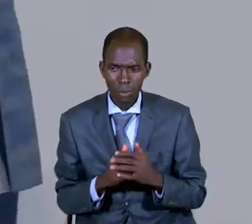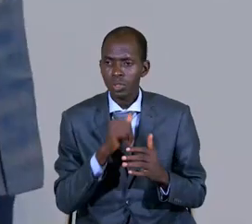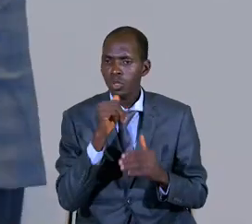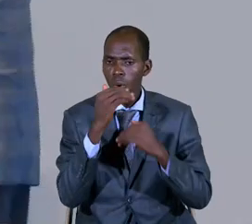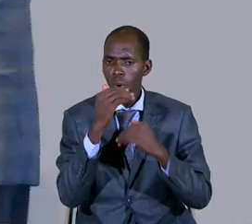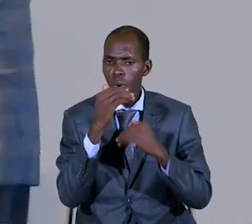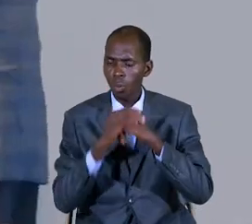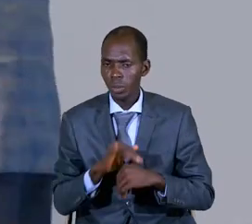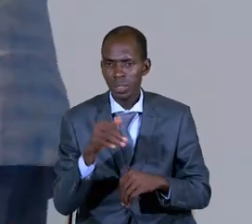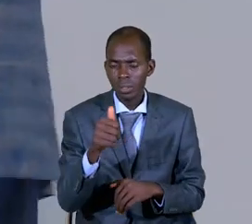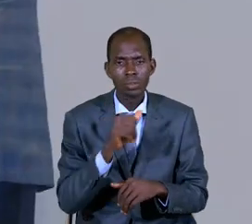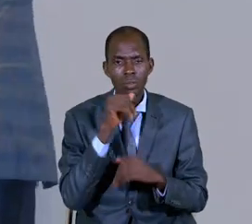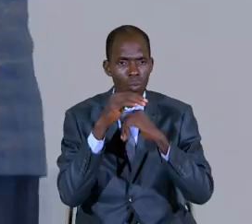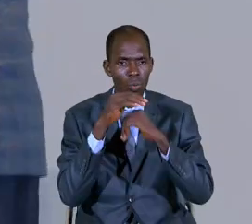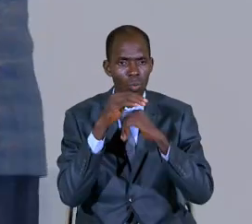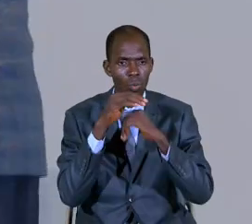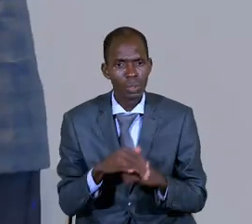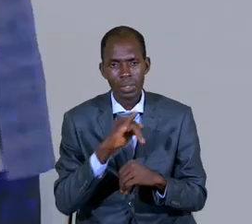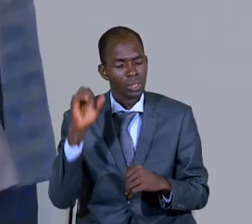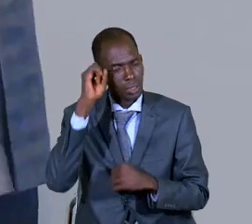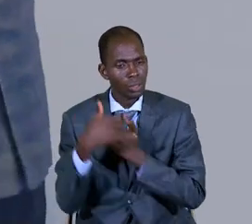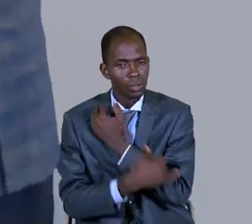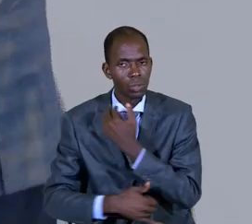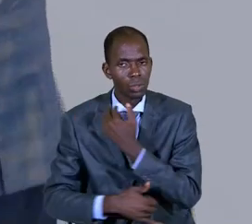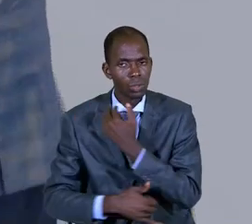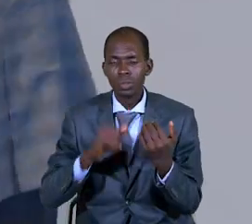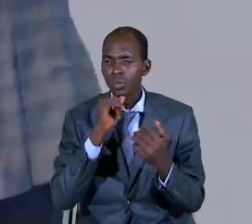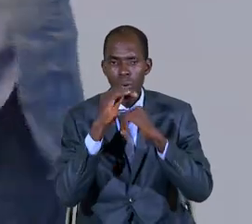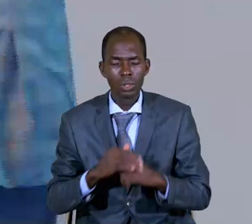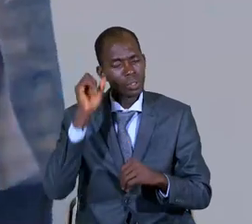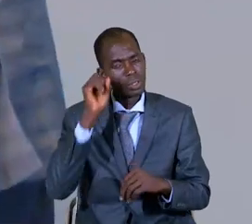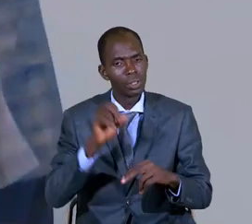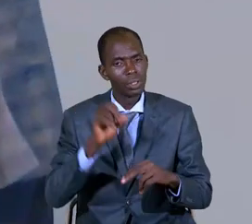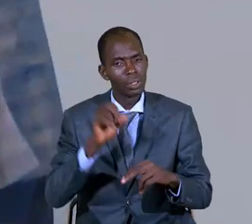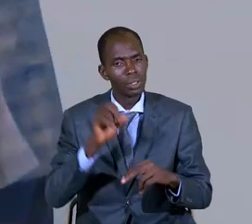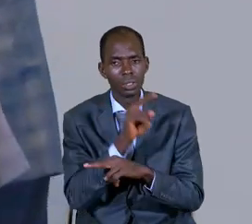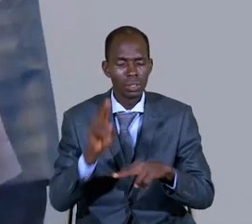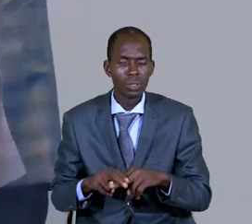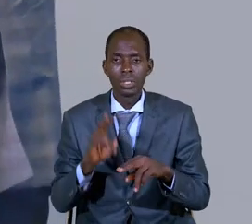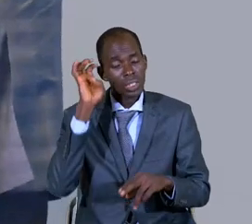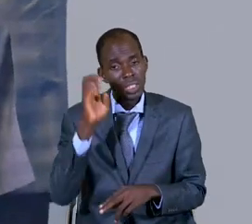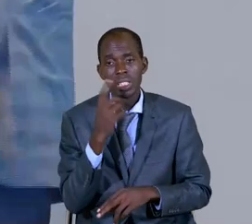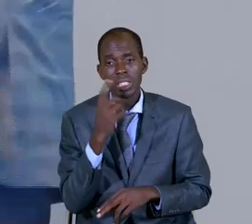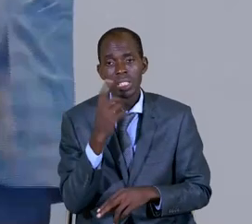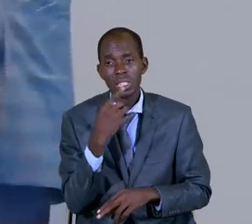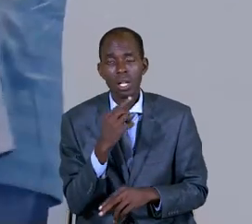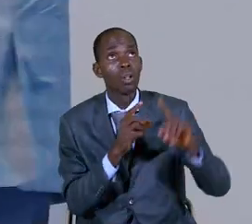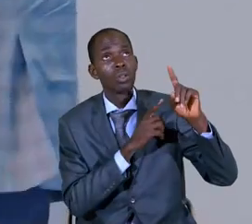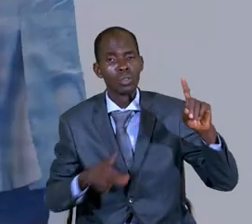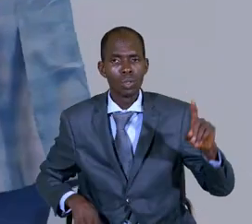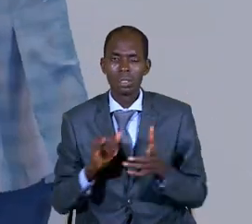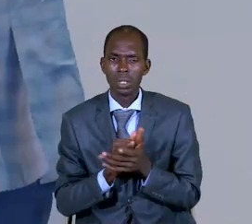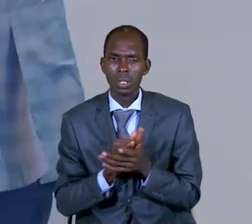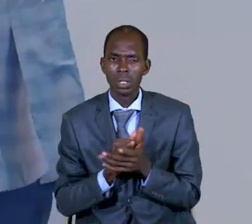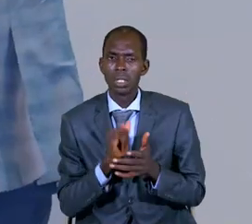his country or worship Israel or worship, their forefathers. He said, Lord, that's to Christ,